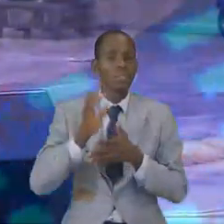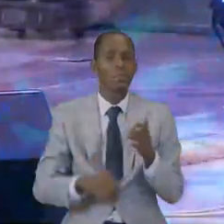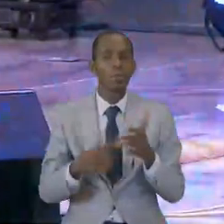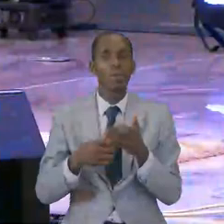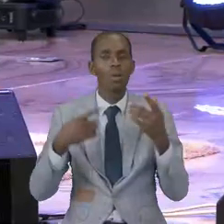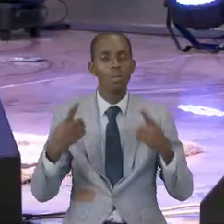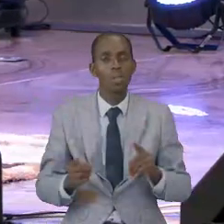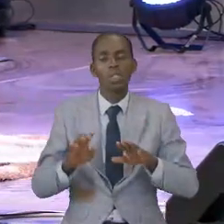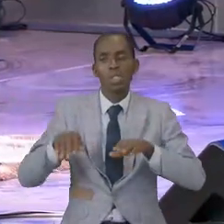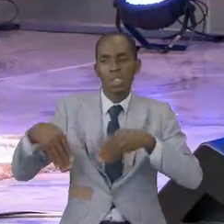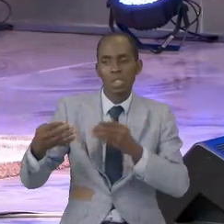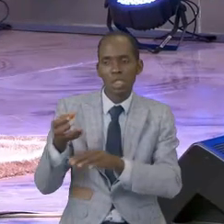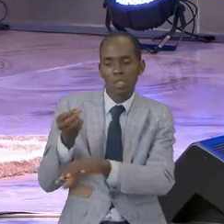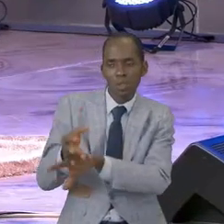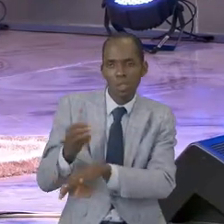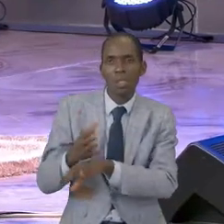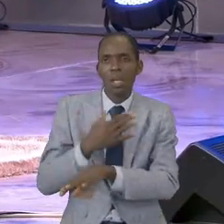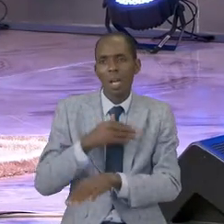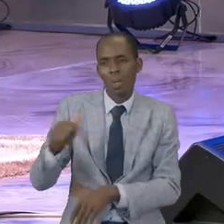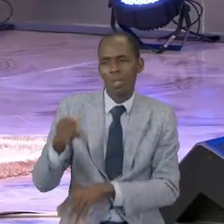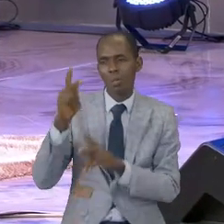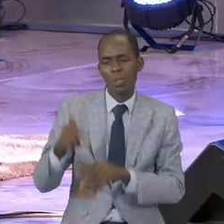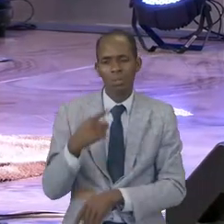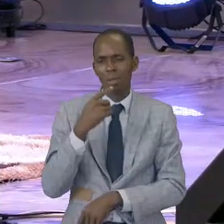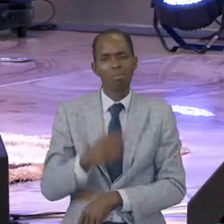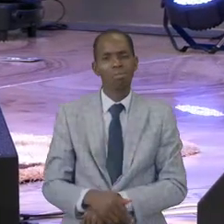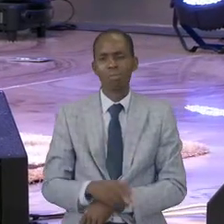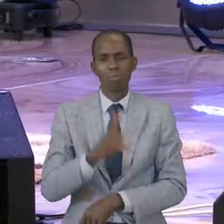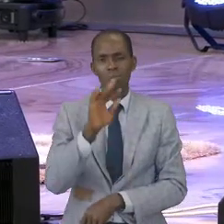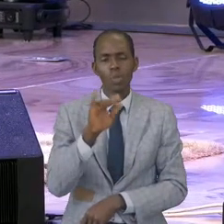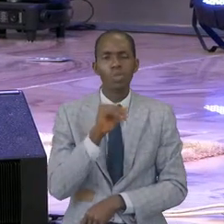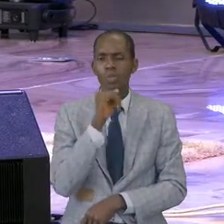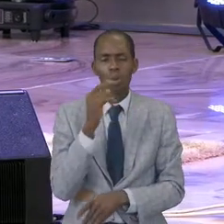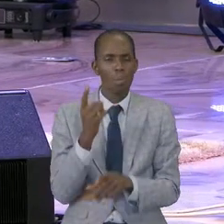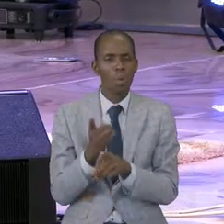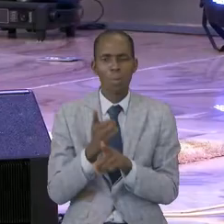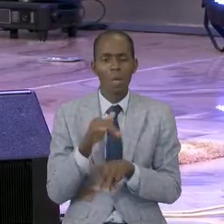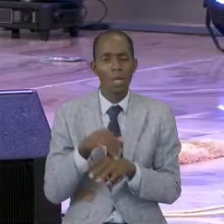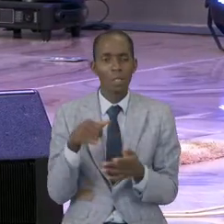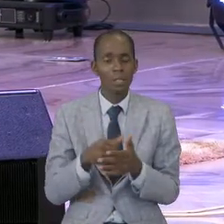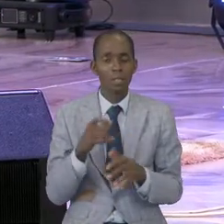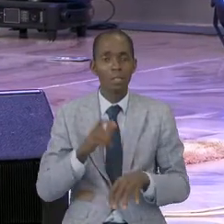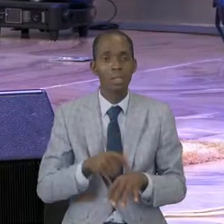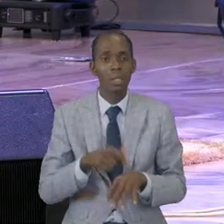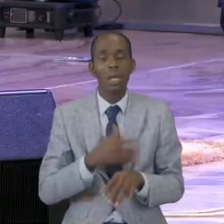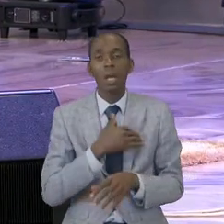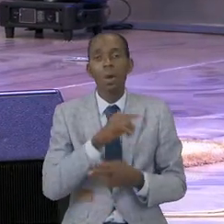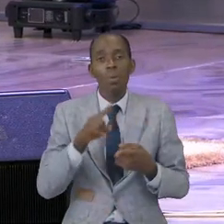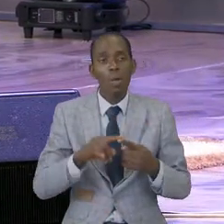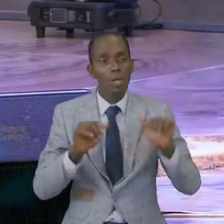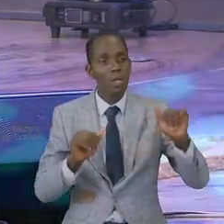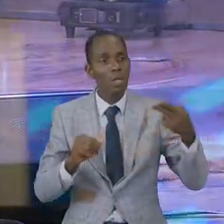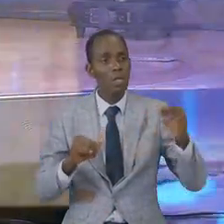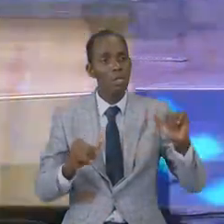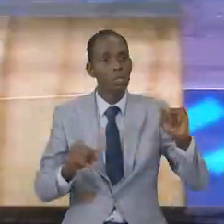the advice, and another person said, no, that's not right at this time. And when he saw that his counsel was